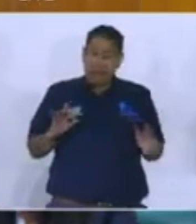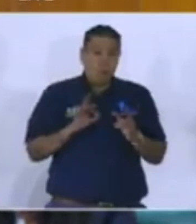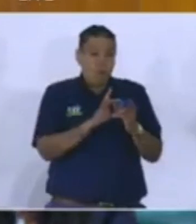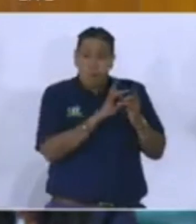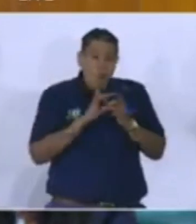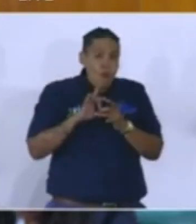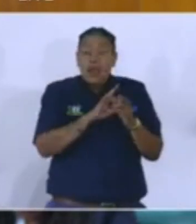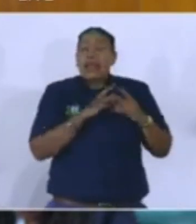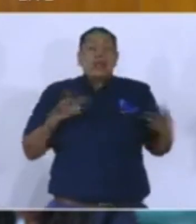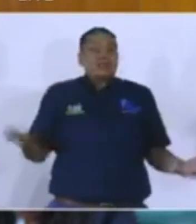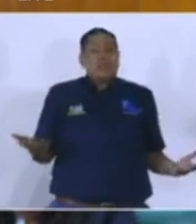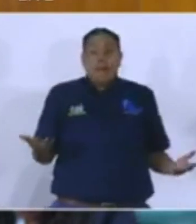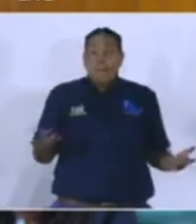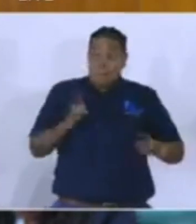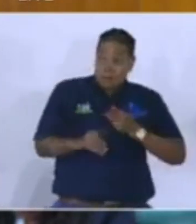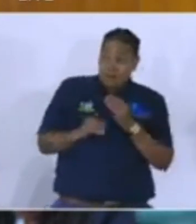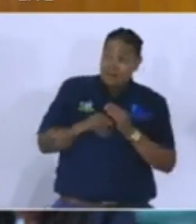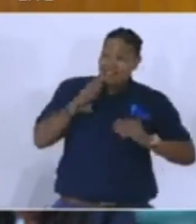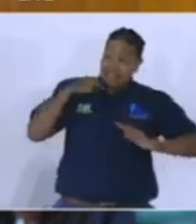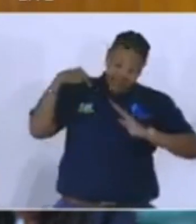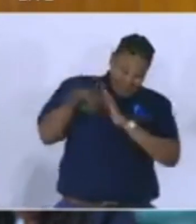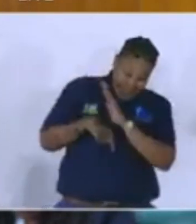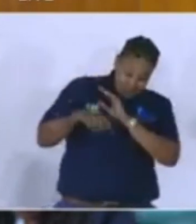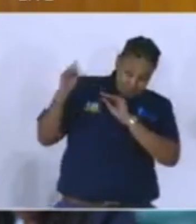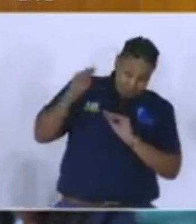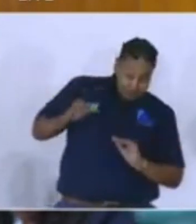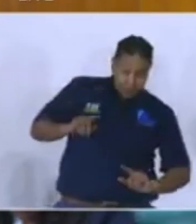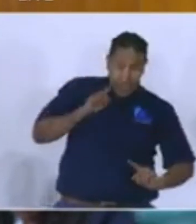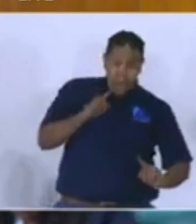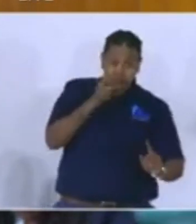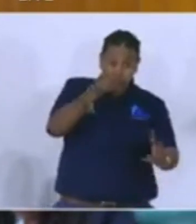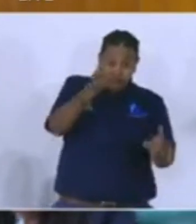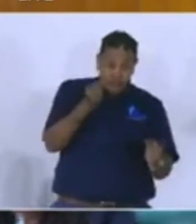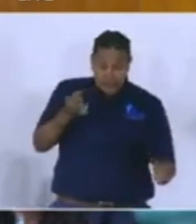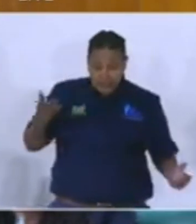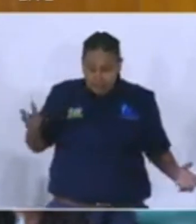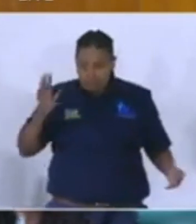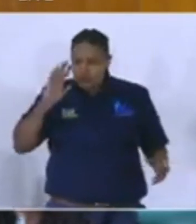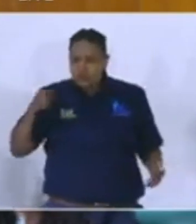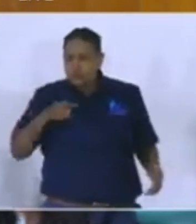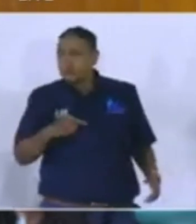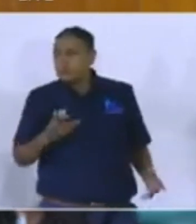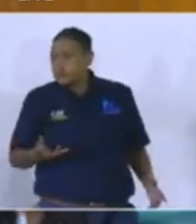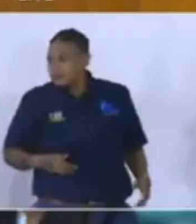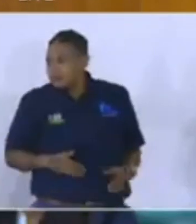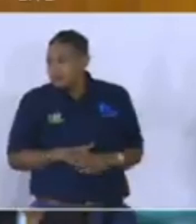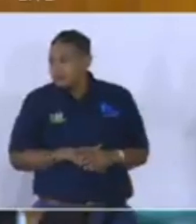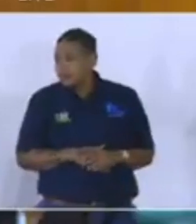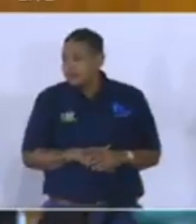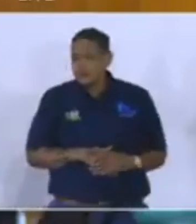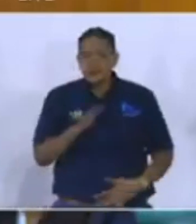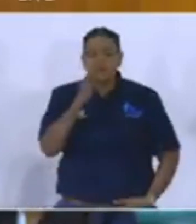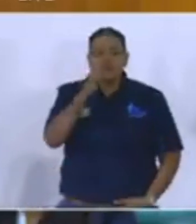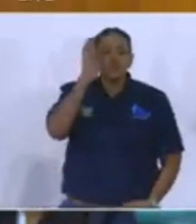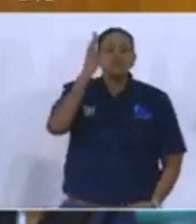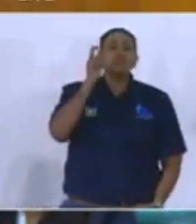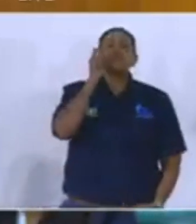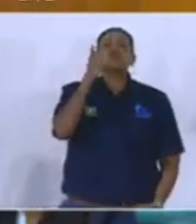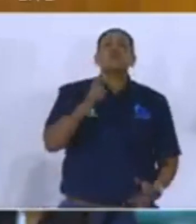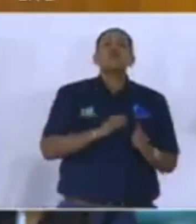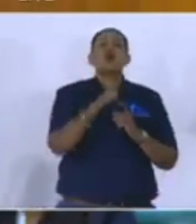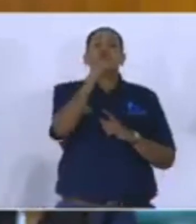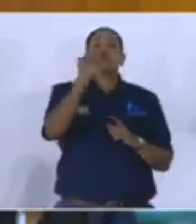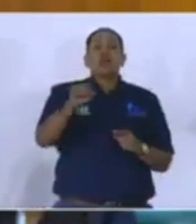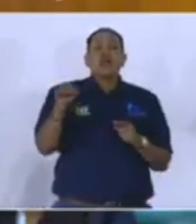coordinated, and in-depth the answers you receive are. You would be surprised how you can